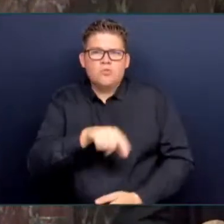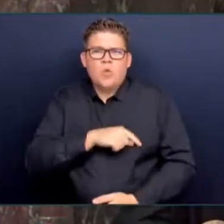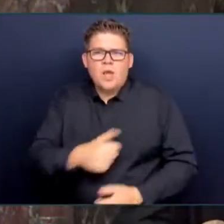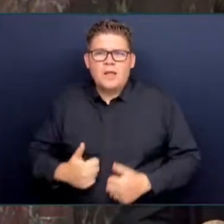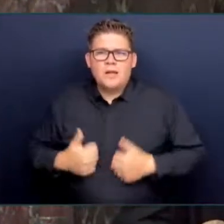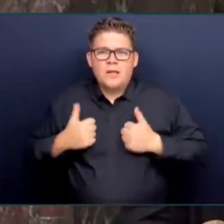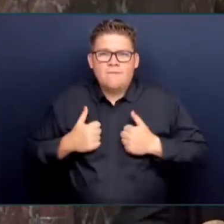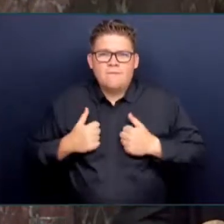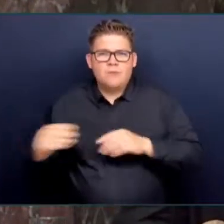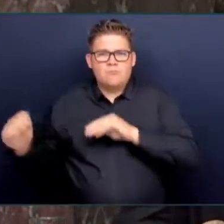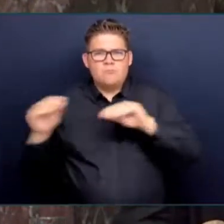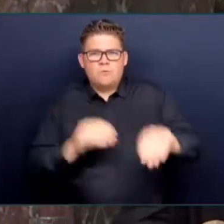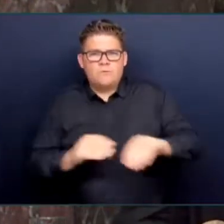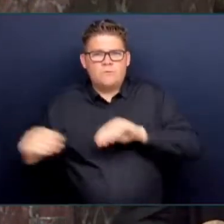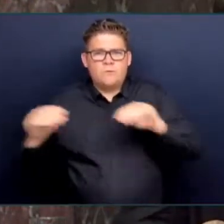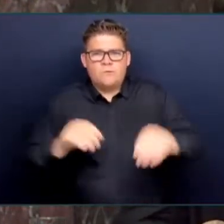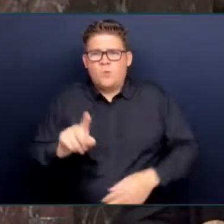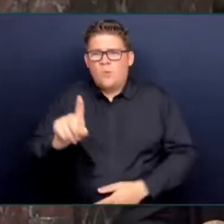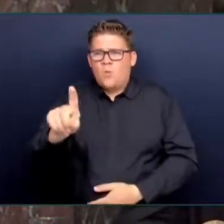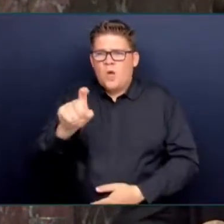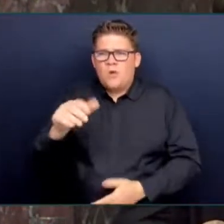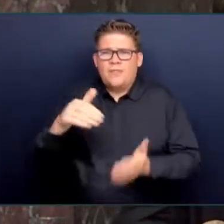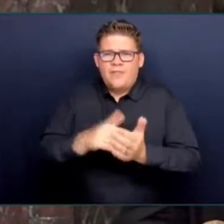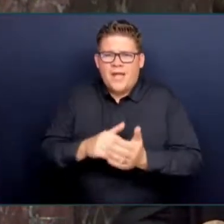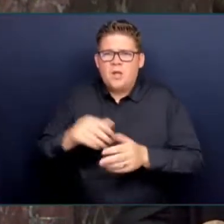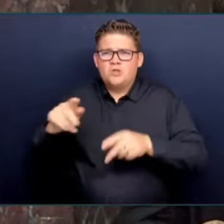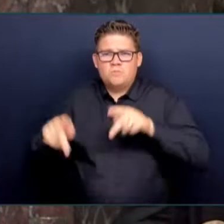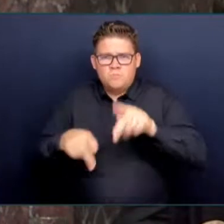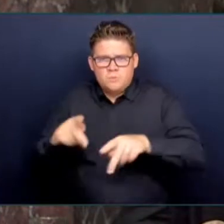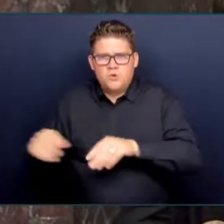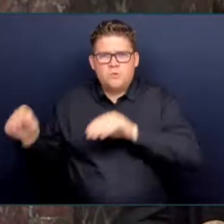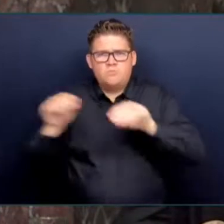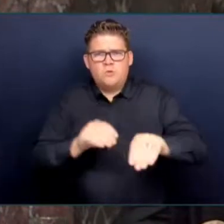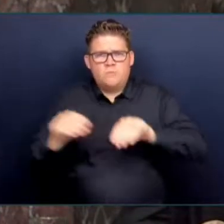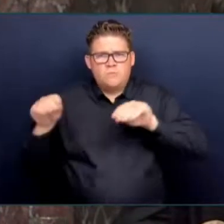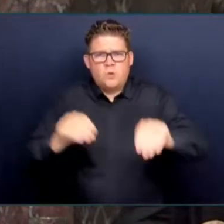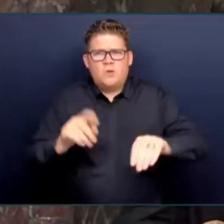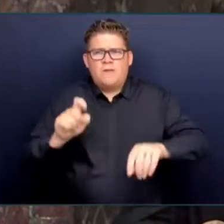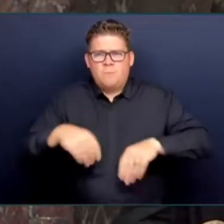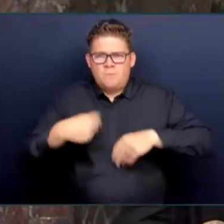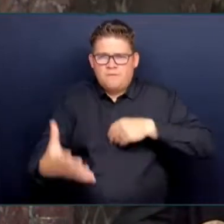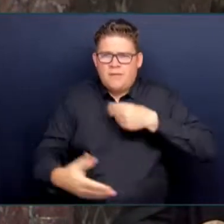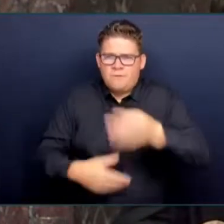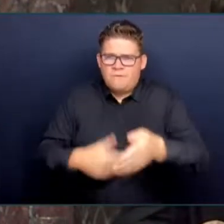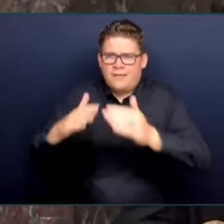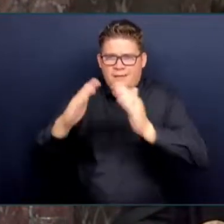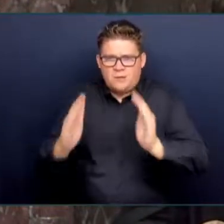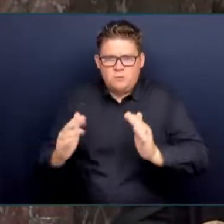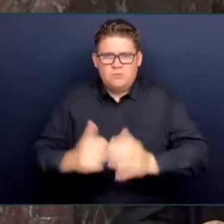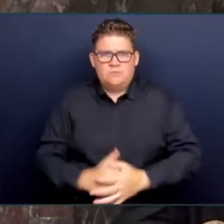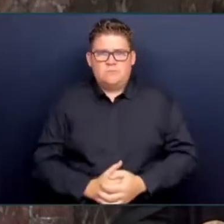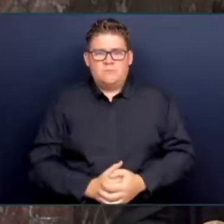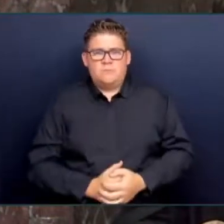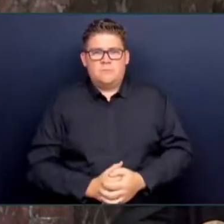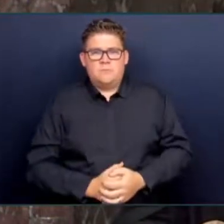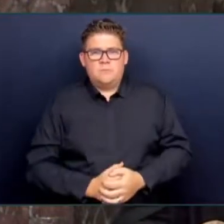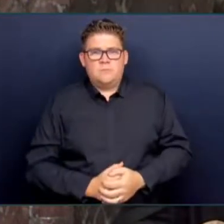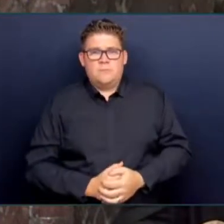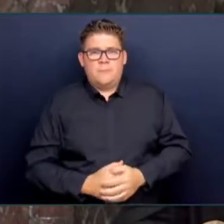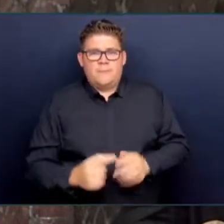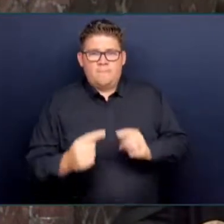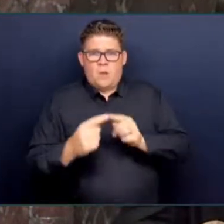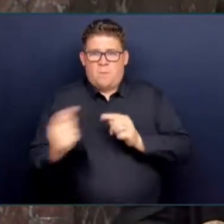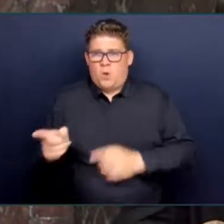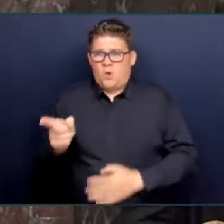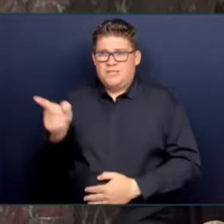Mr. Speaker, for the Leader of the Opposition to talk of this is quite ironic, I'd say, because he would have cancelled one of the many